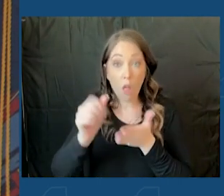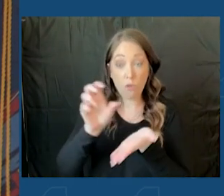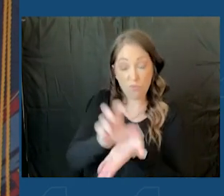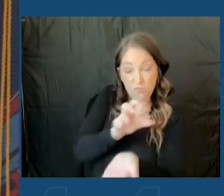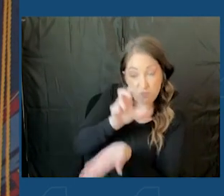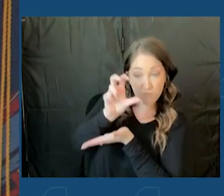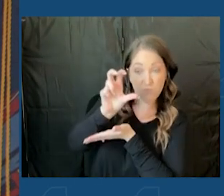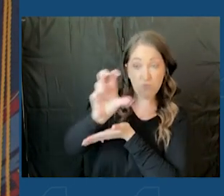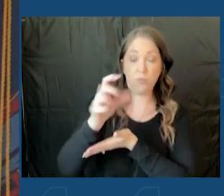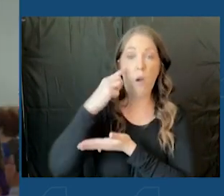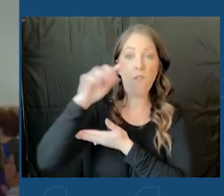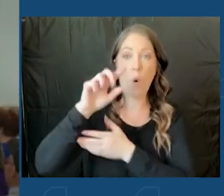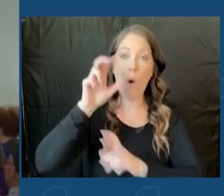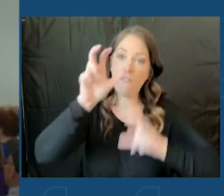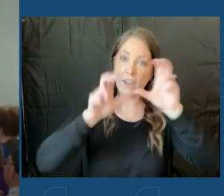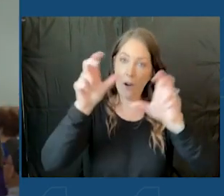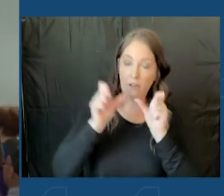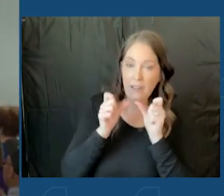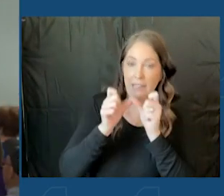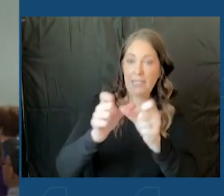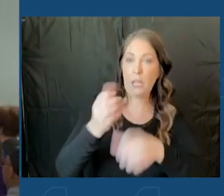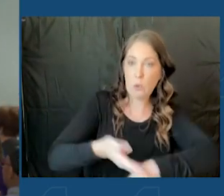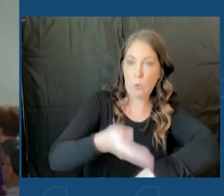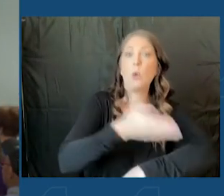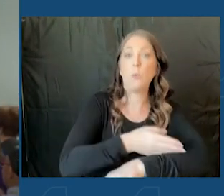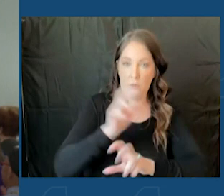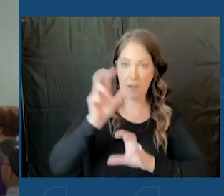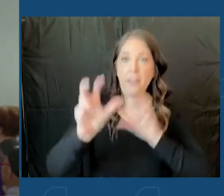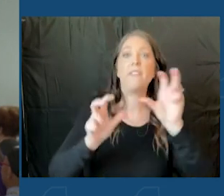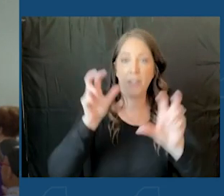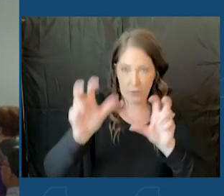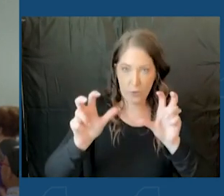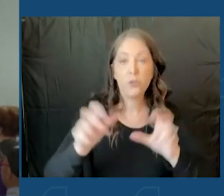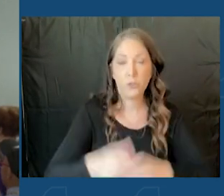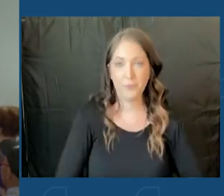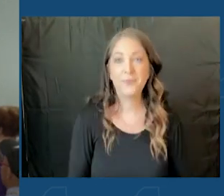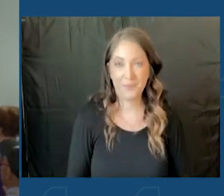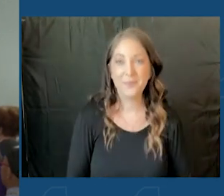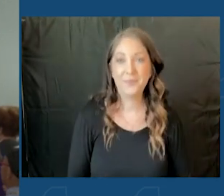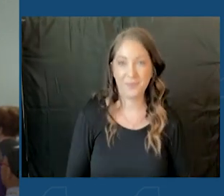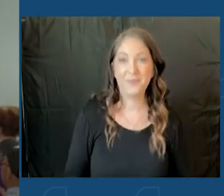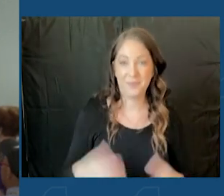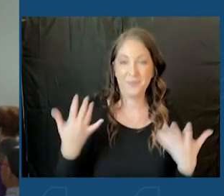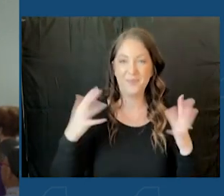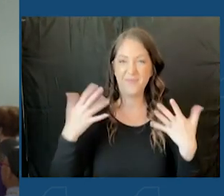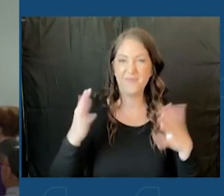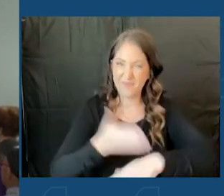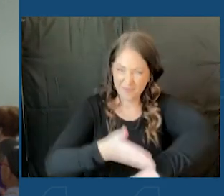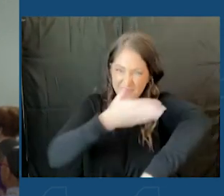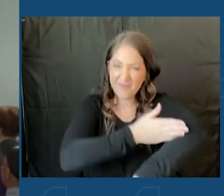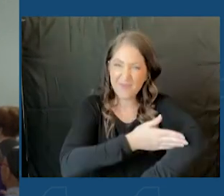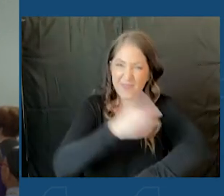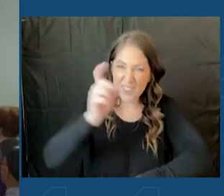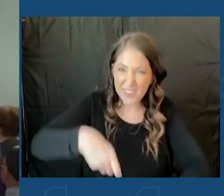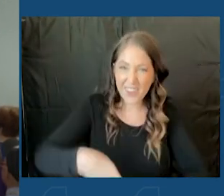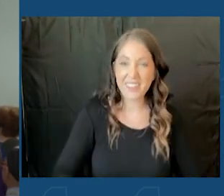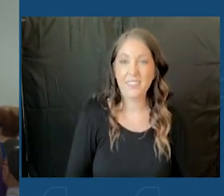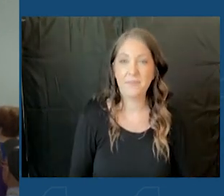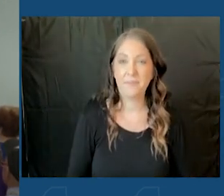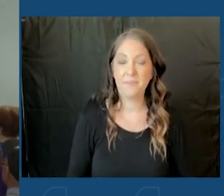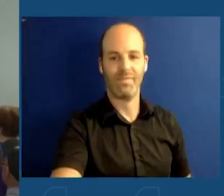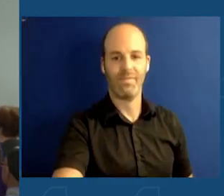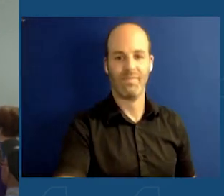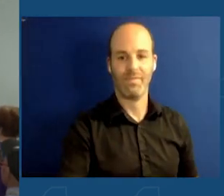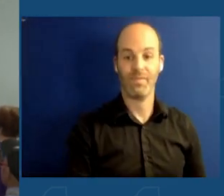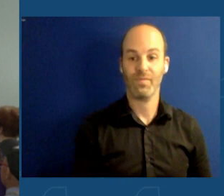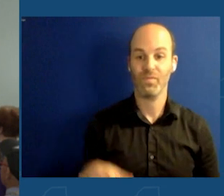can continue improving the fairgrounds. So let's make it even better. Let's show you some of our